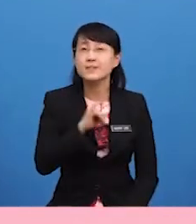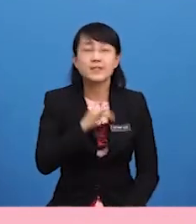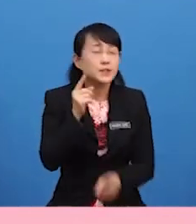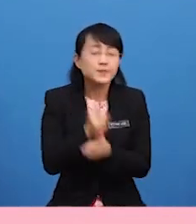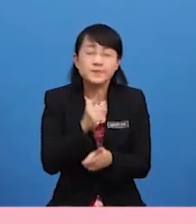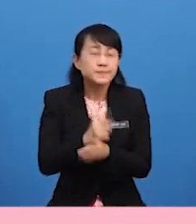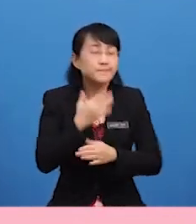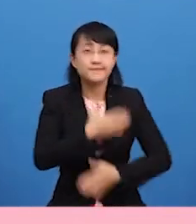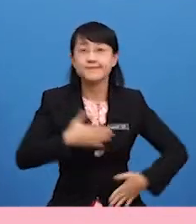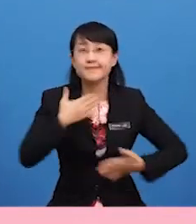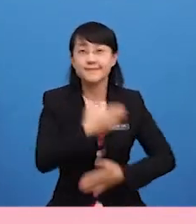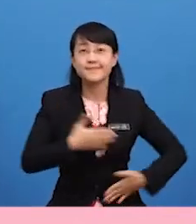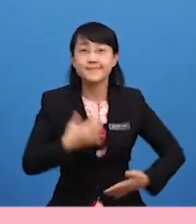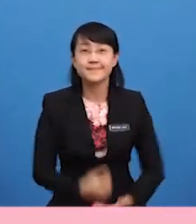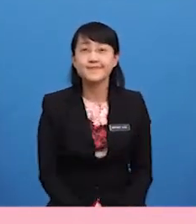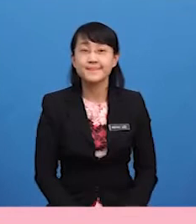really do.